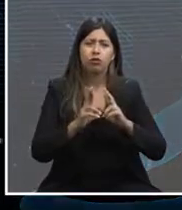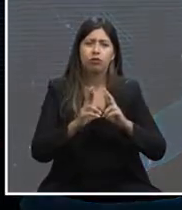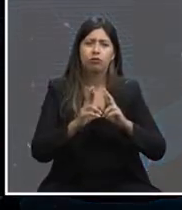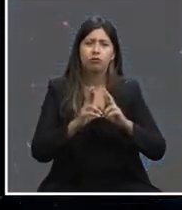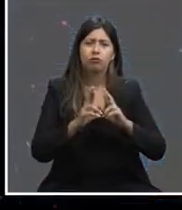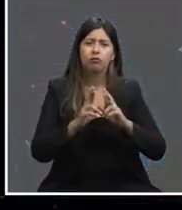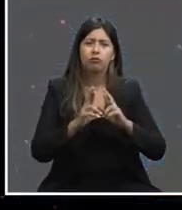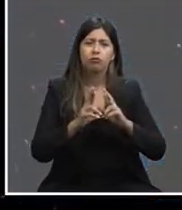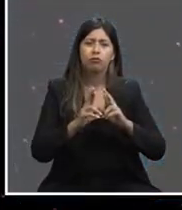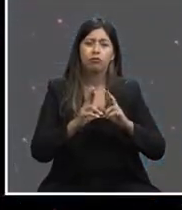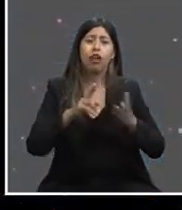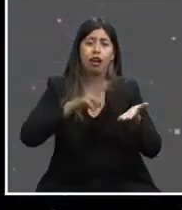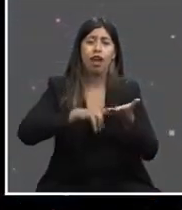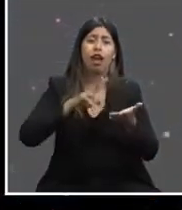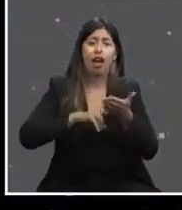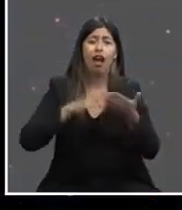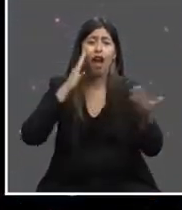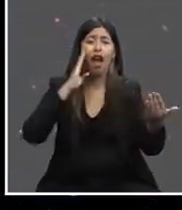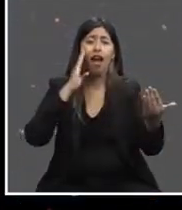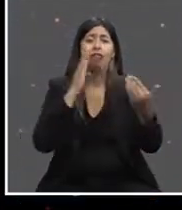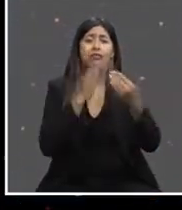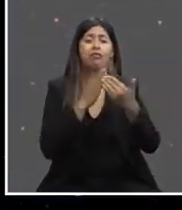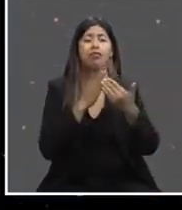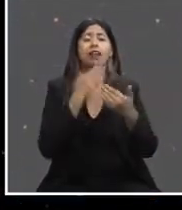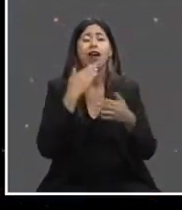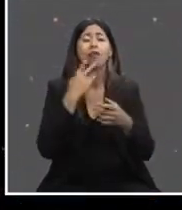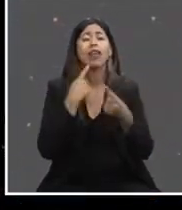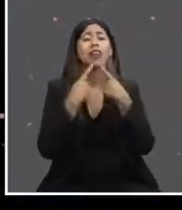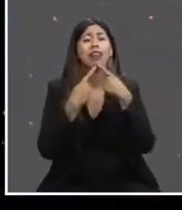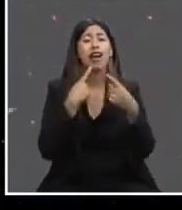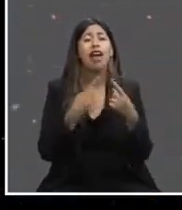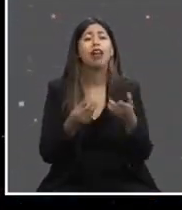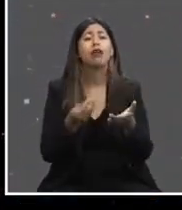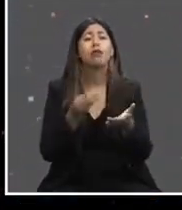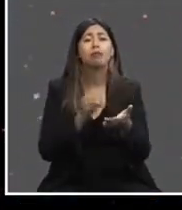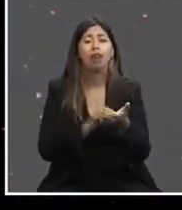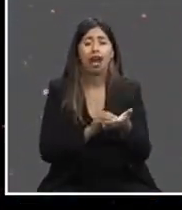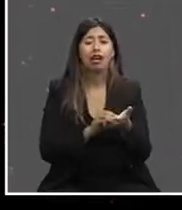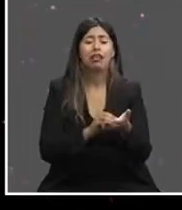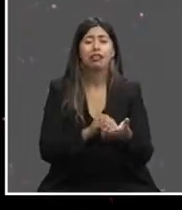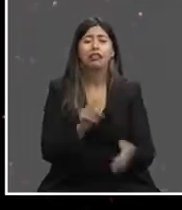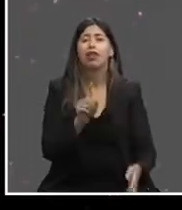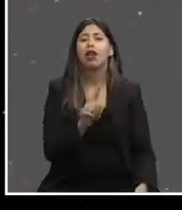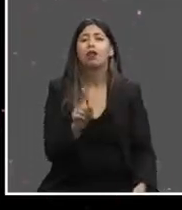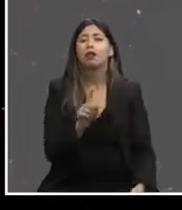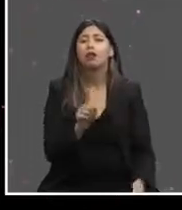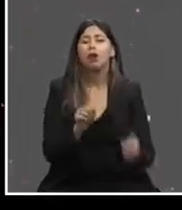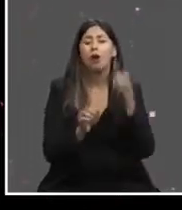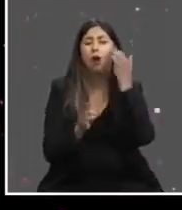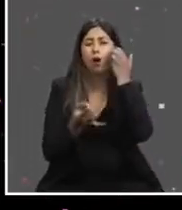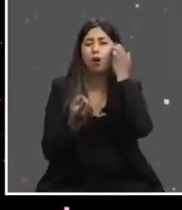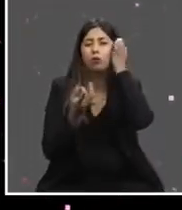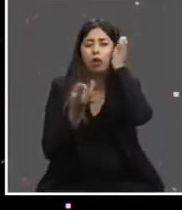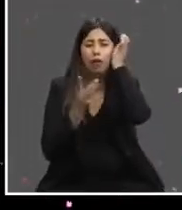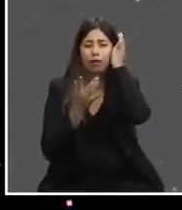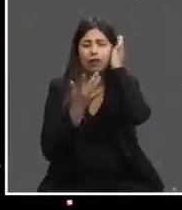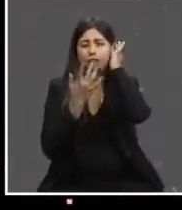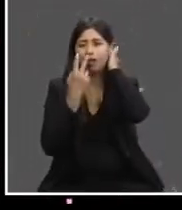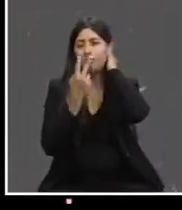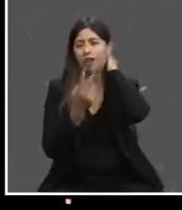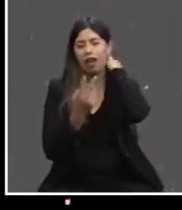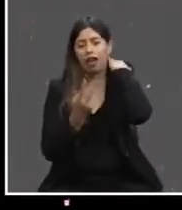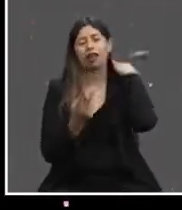more. Similarly, rather than scrolling through news websites on your smartphones, take the time to carefully read